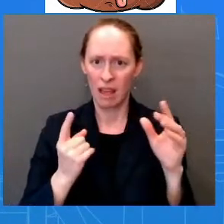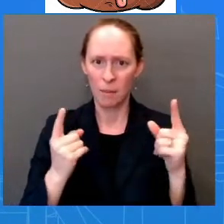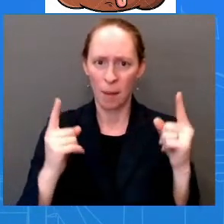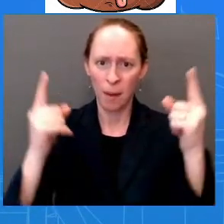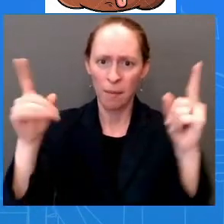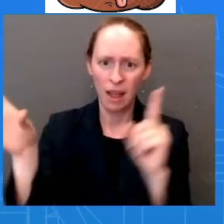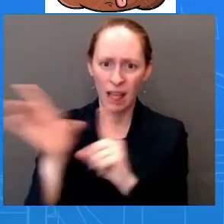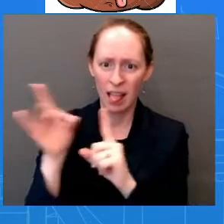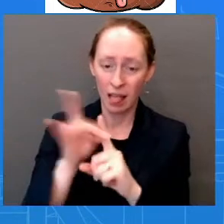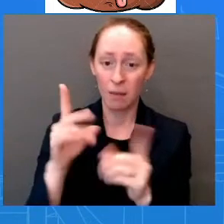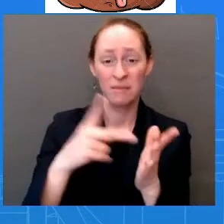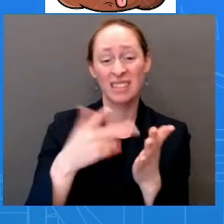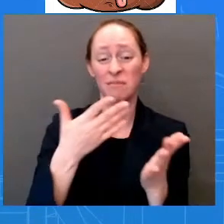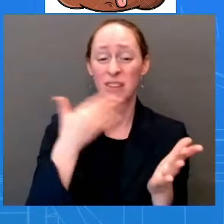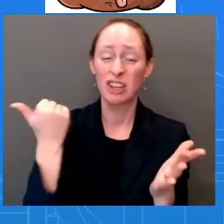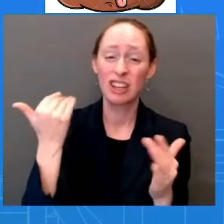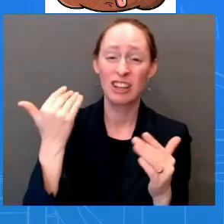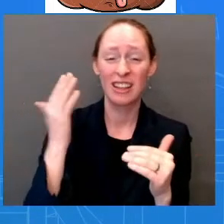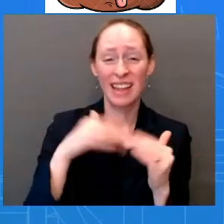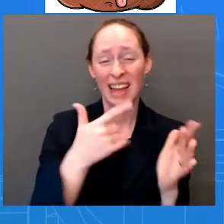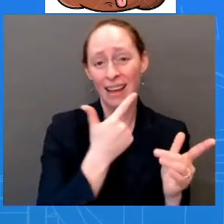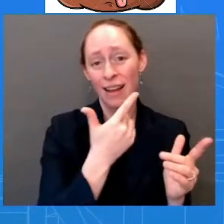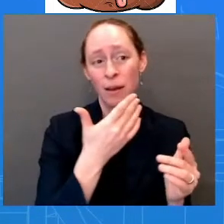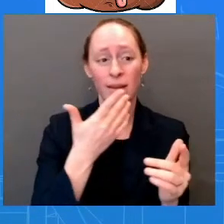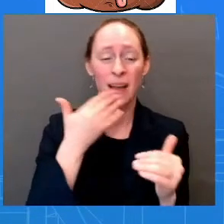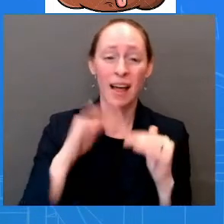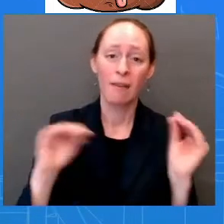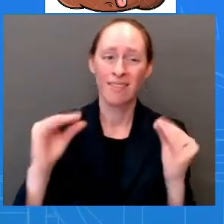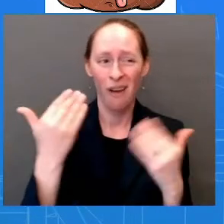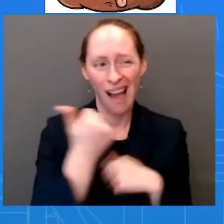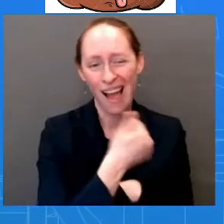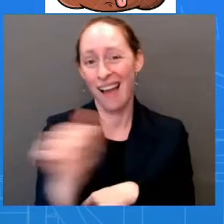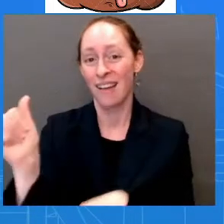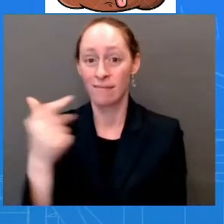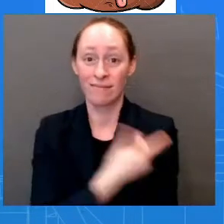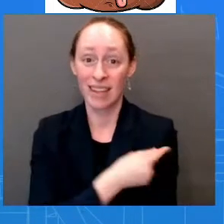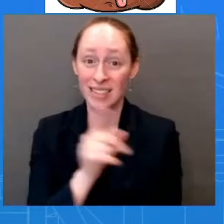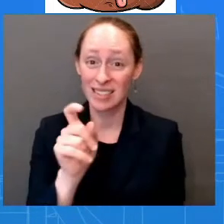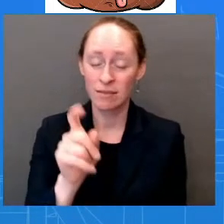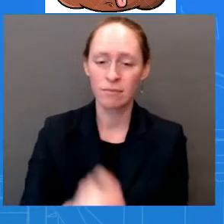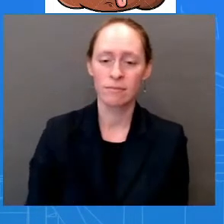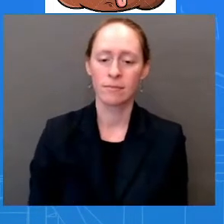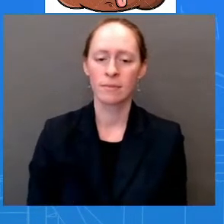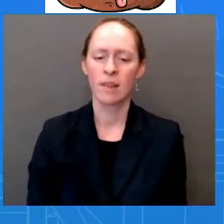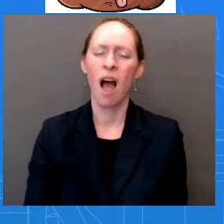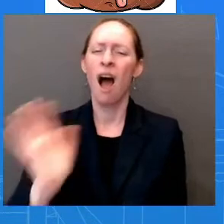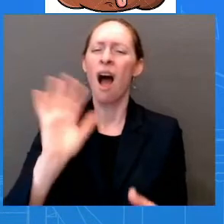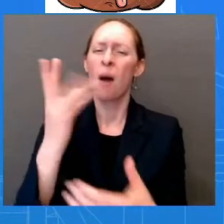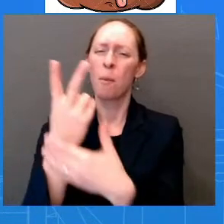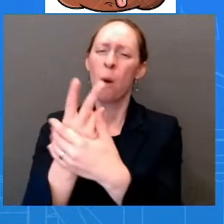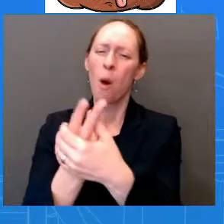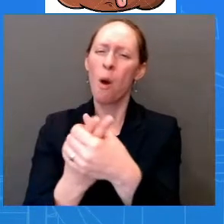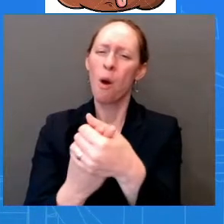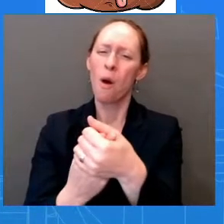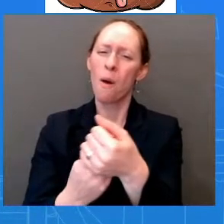both important, so I don't want to say one is more and then diminish the other. But the people who are most at risk are the unvaccinated.